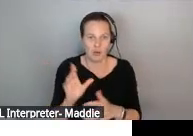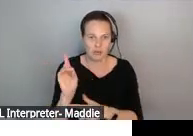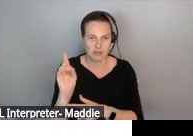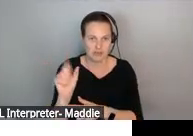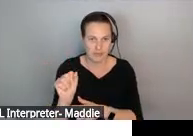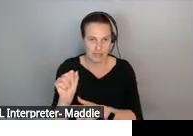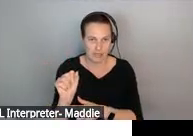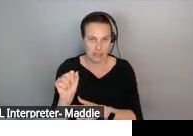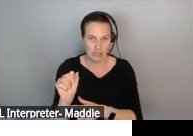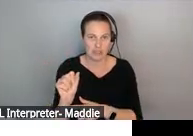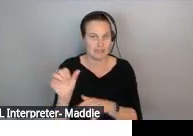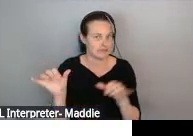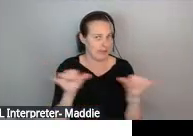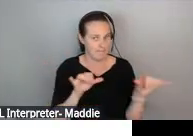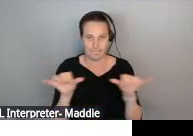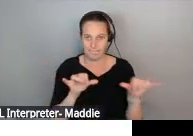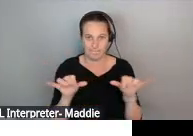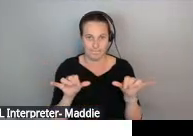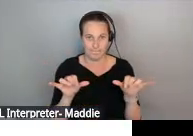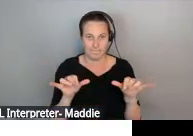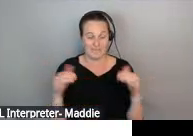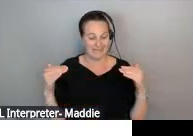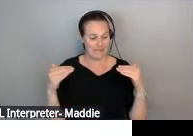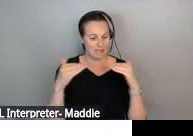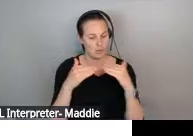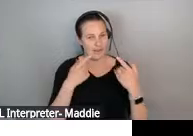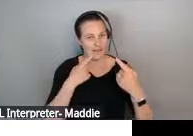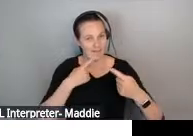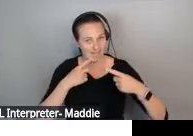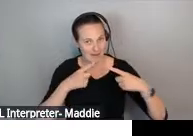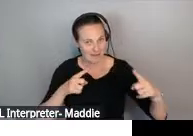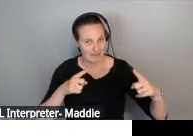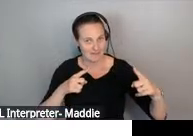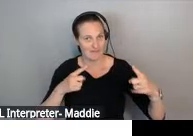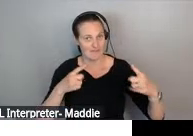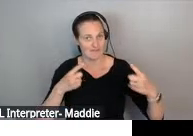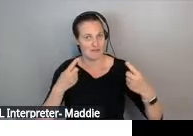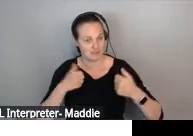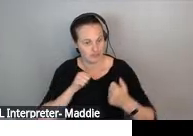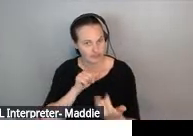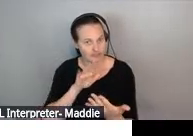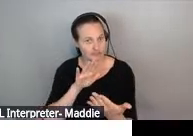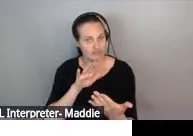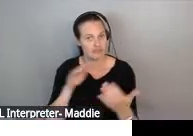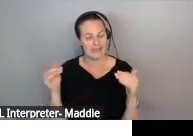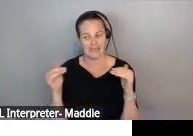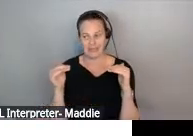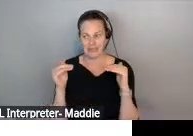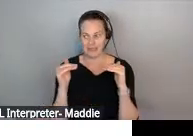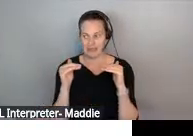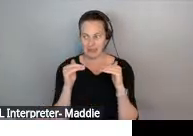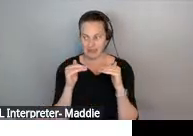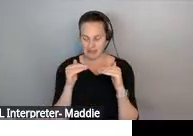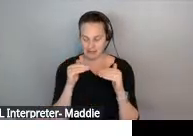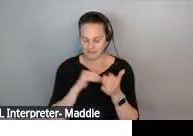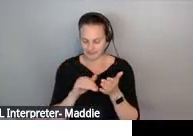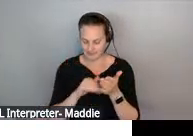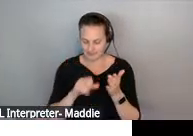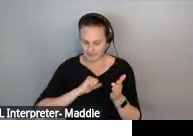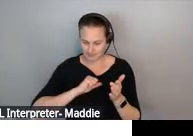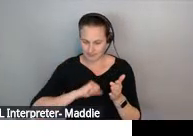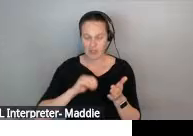effective, and equally integrated manner with equal with excuse me with equal